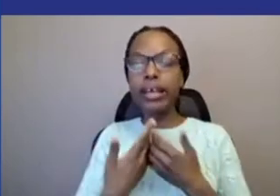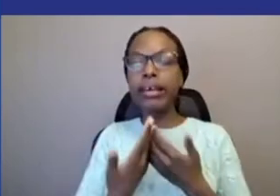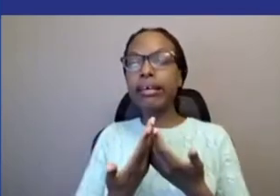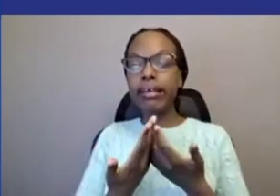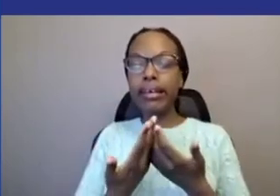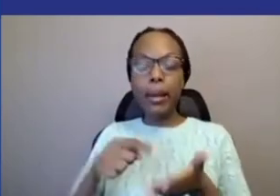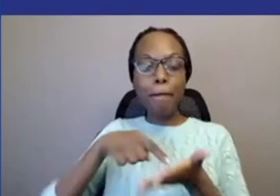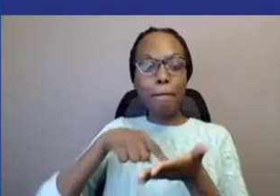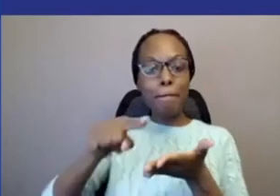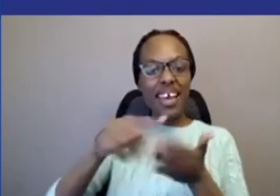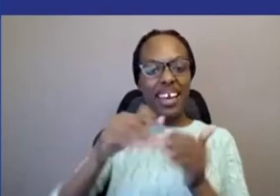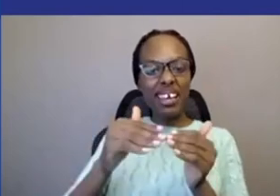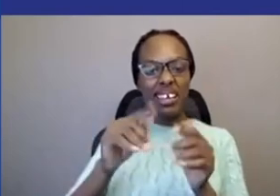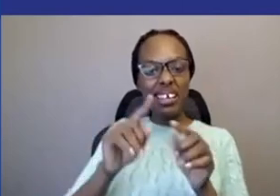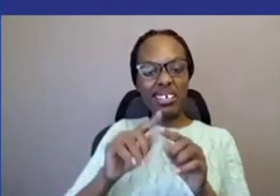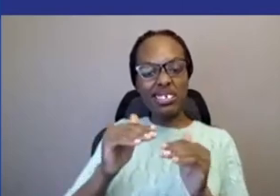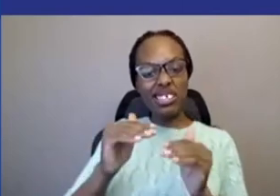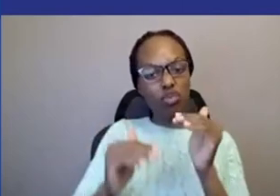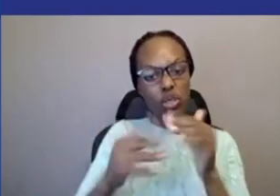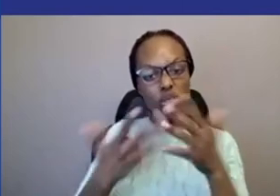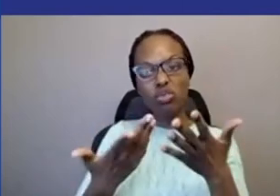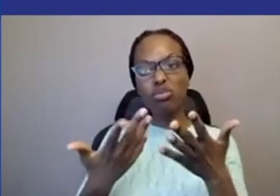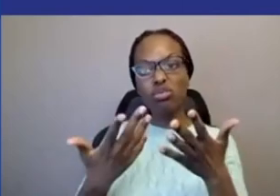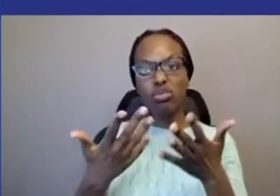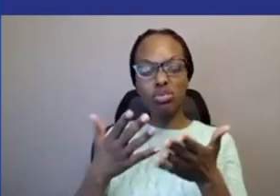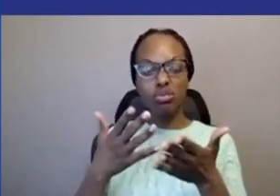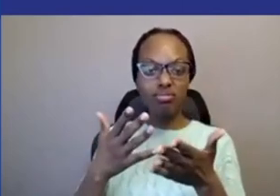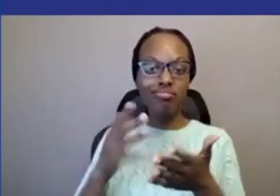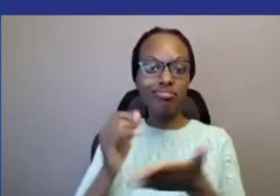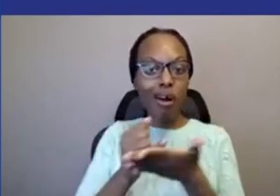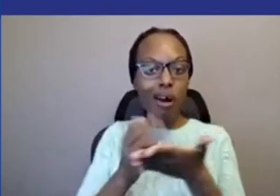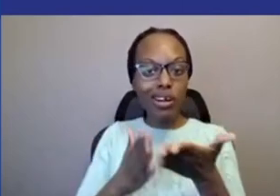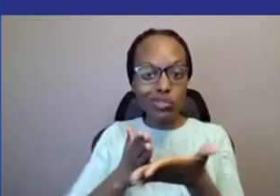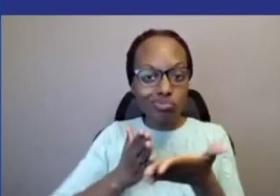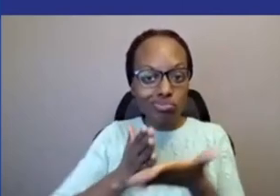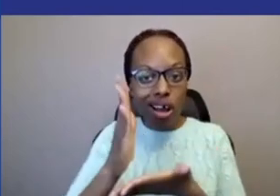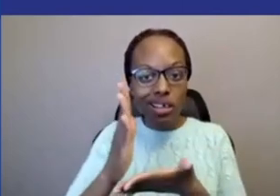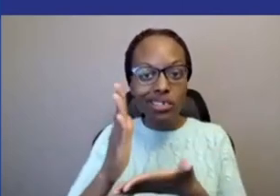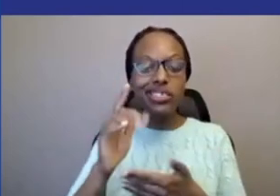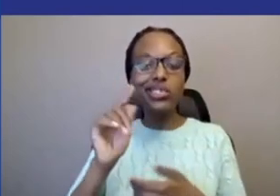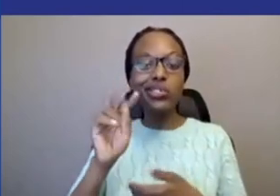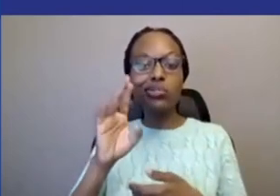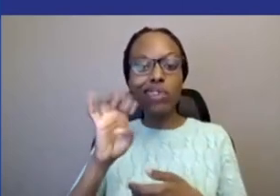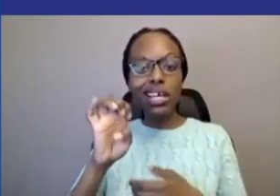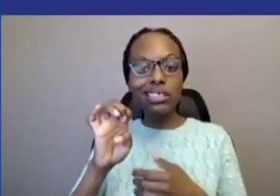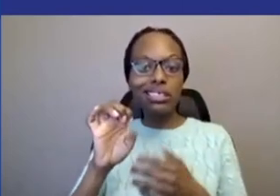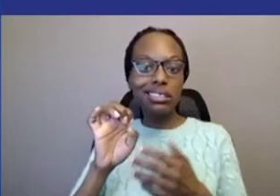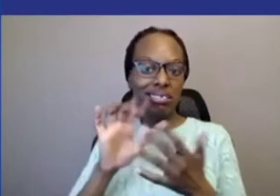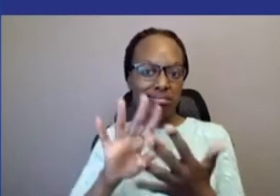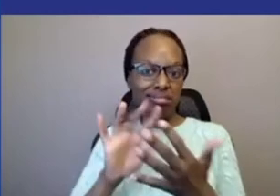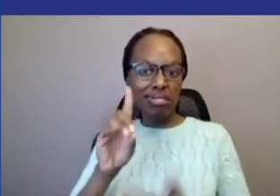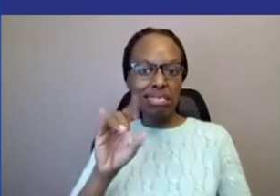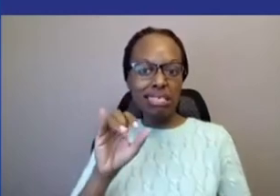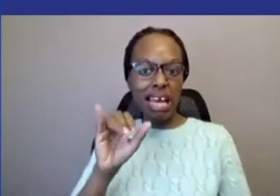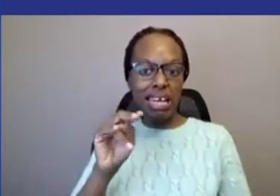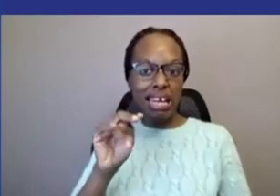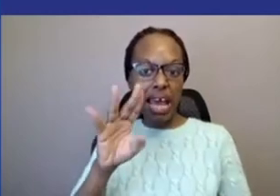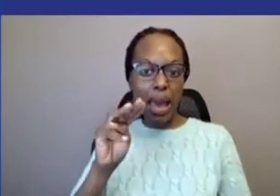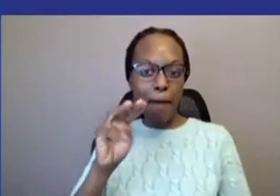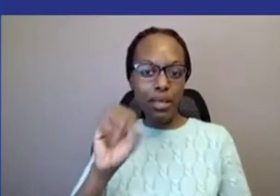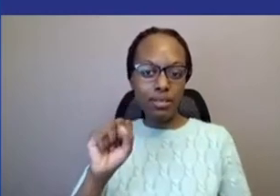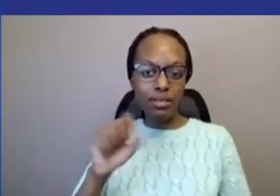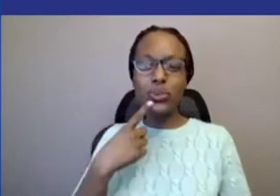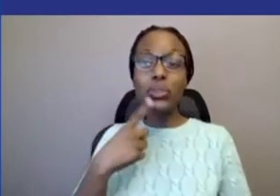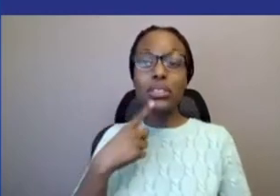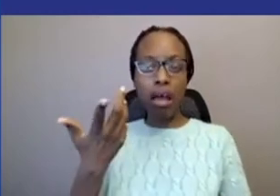rights, race dynamics, you all talked a little bit about that being part of the work that you do naturally because